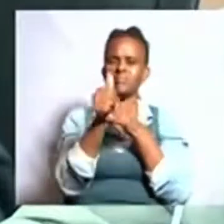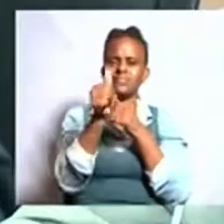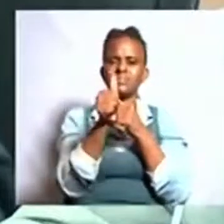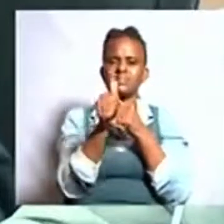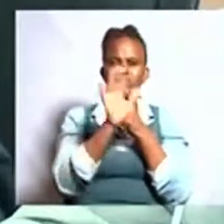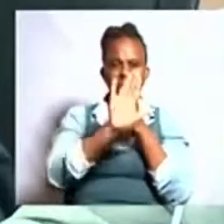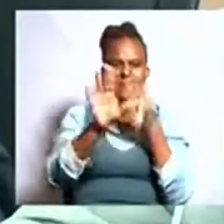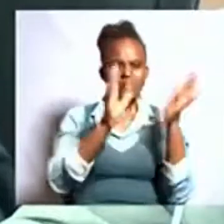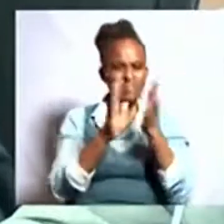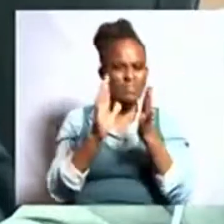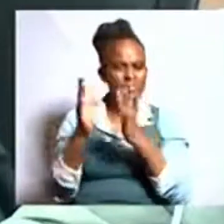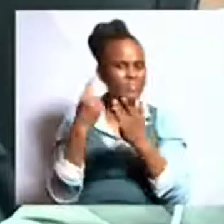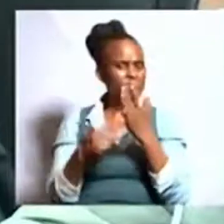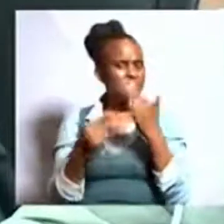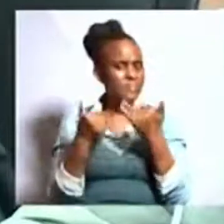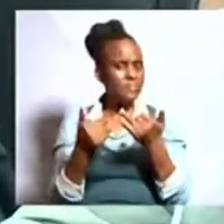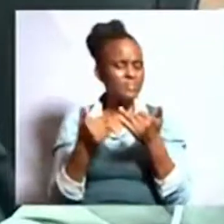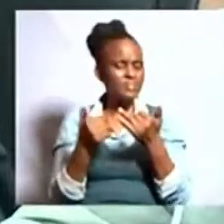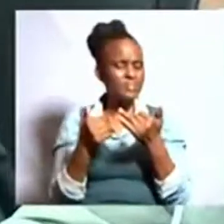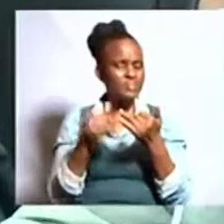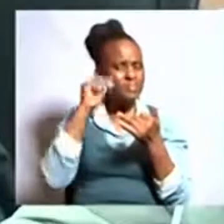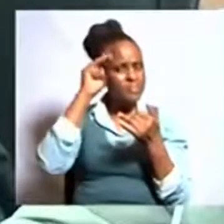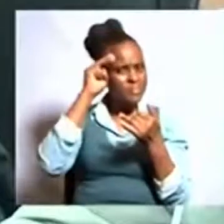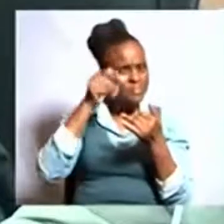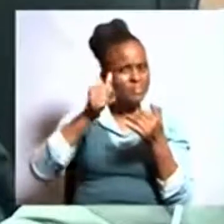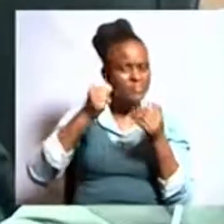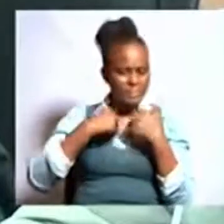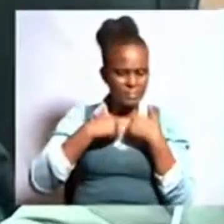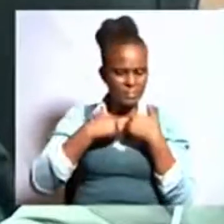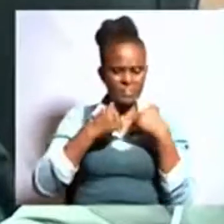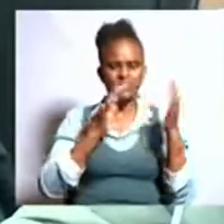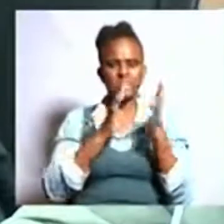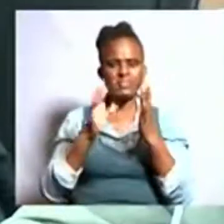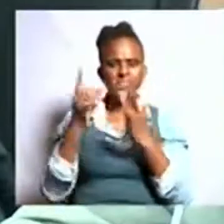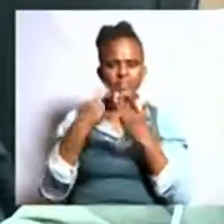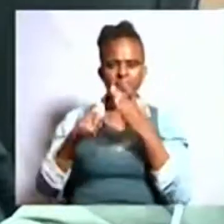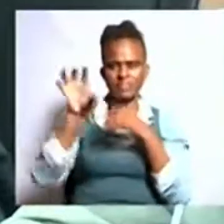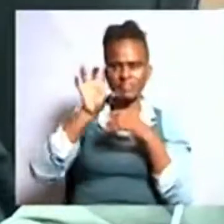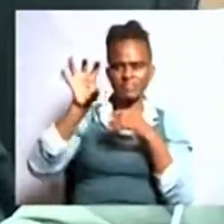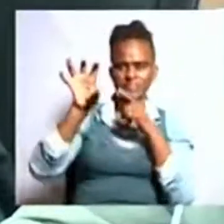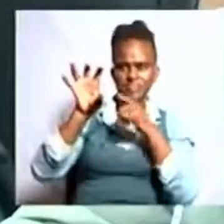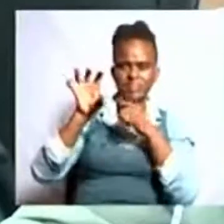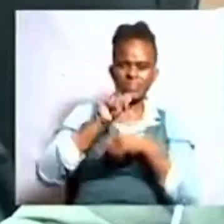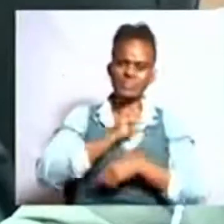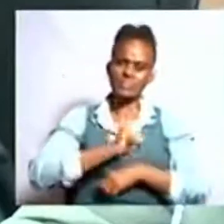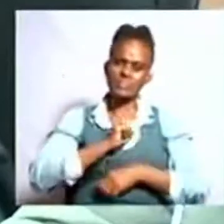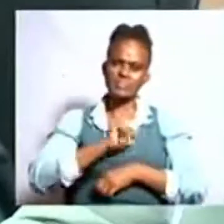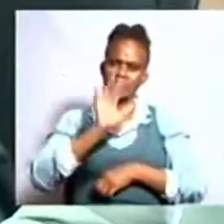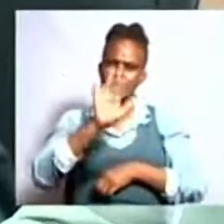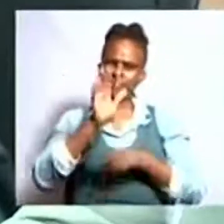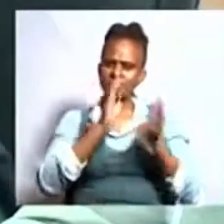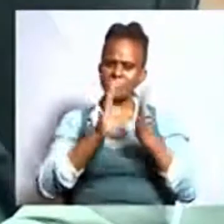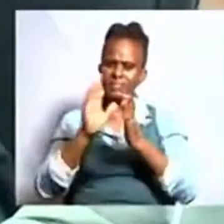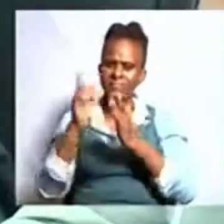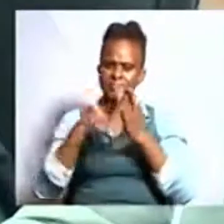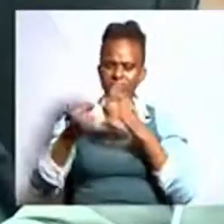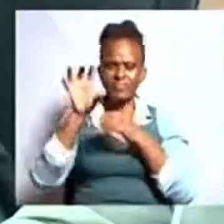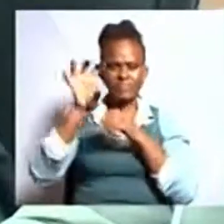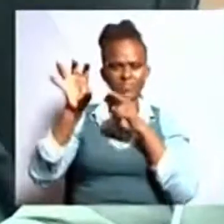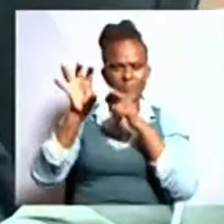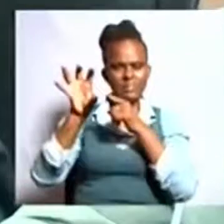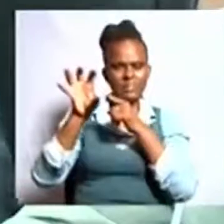what is the plan? What does the ministry have as a plan? The province, sorry, what is your plan?